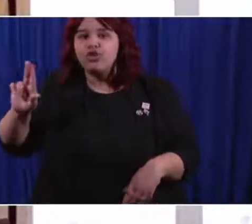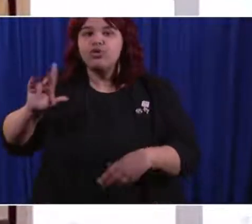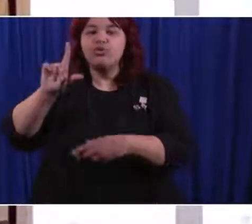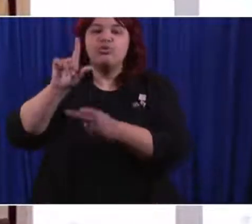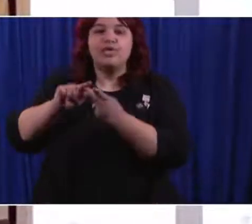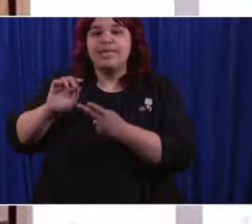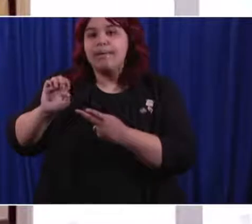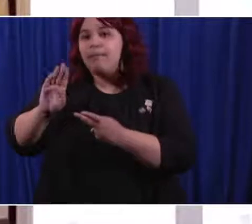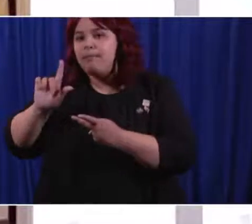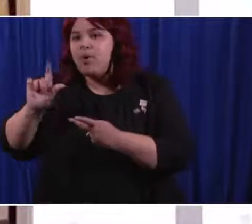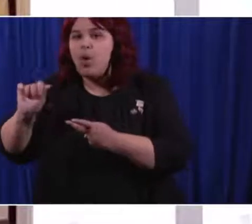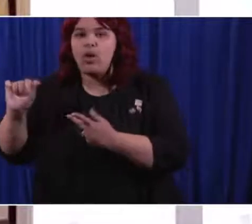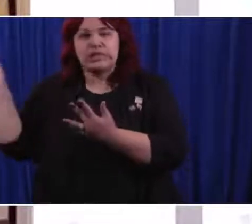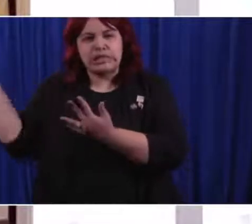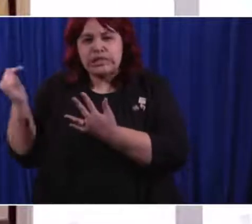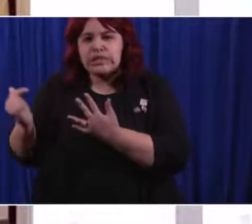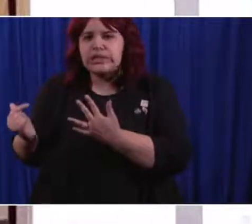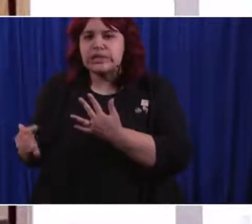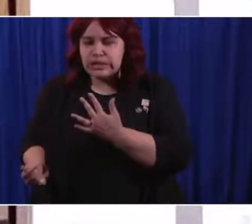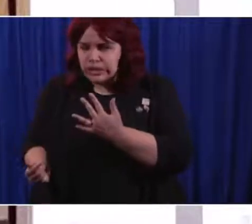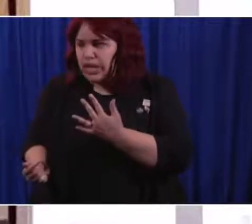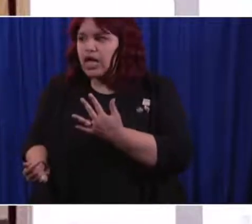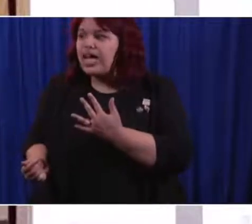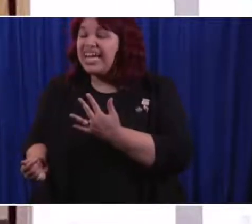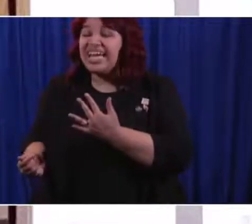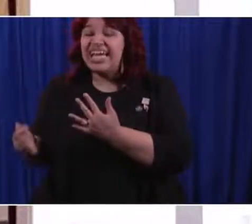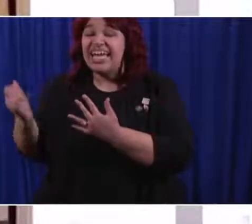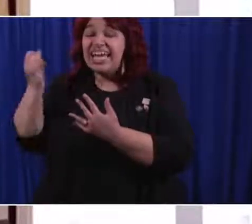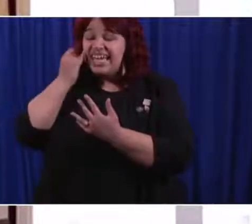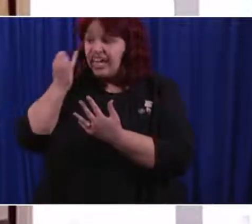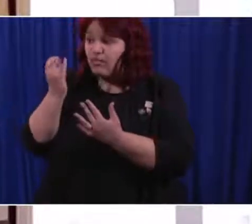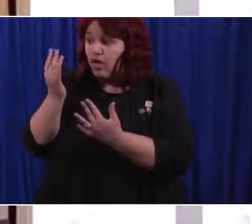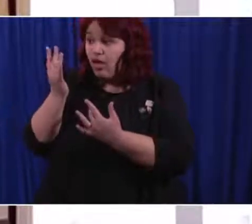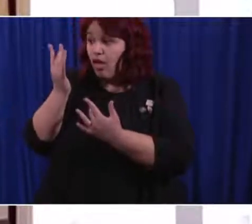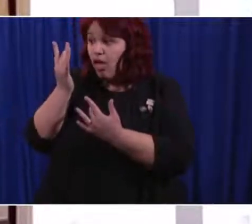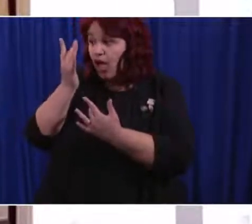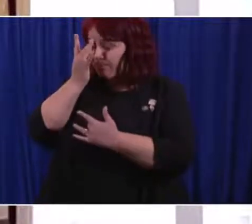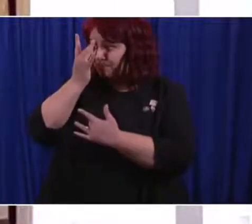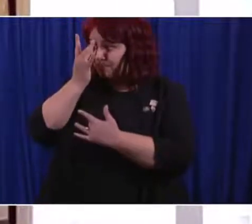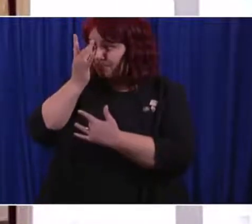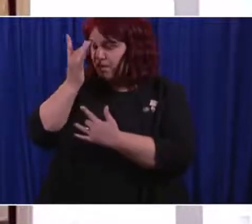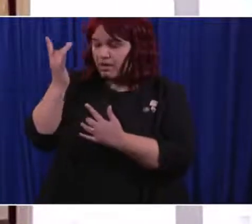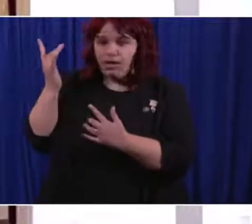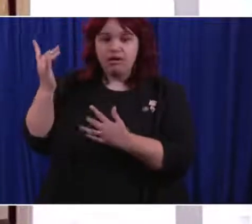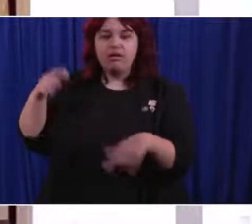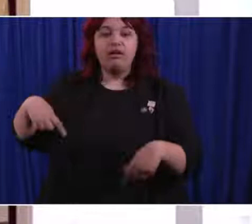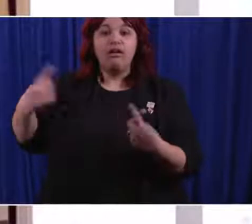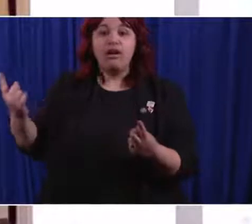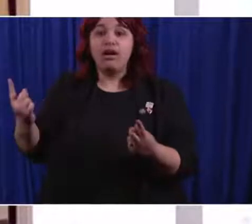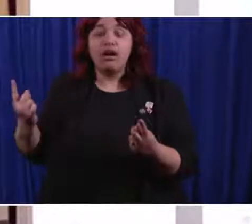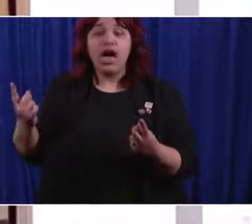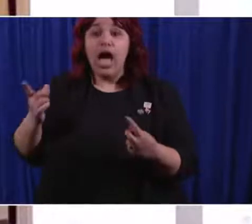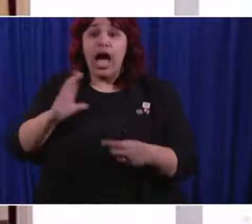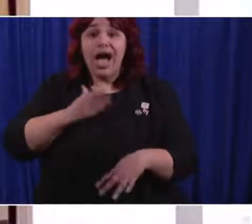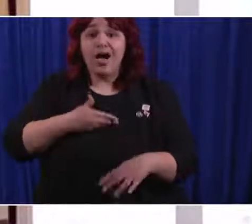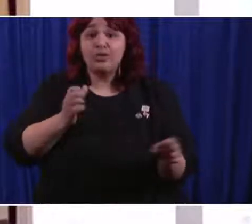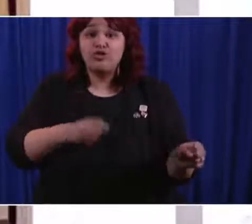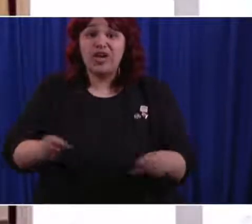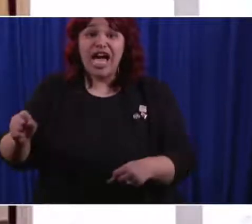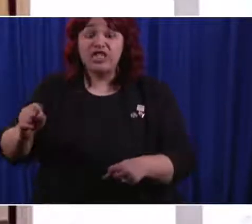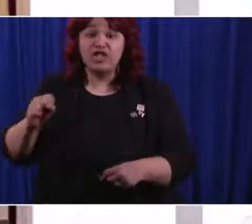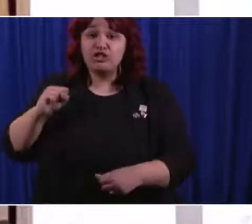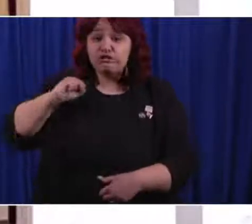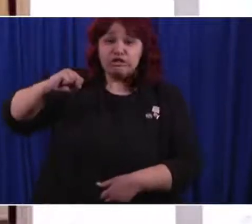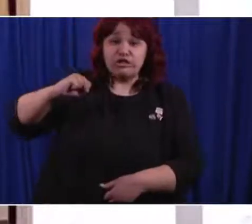by compromising the essential and ancient public health practices of isolation and quarantine? And